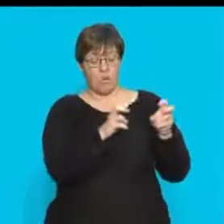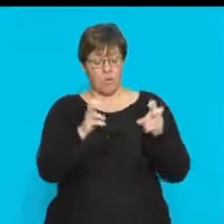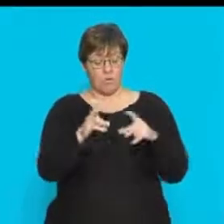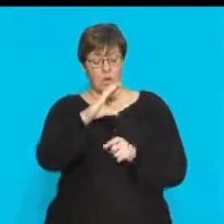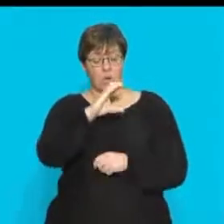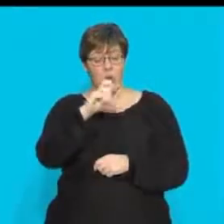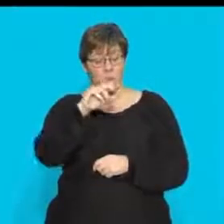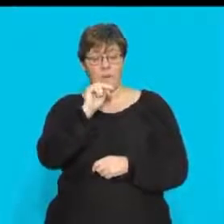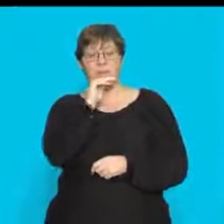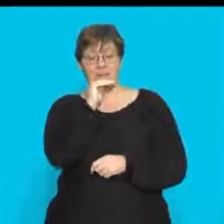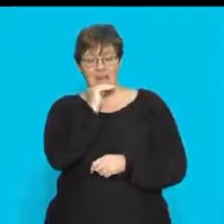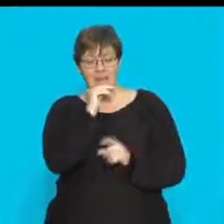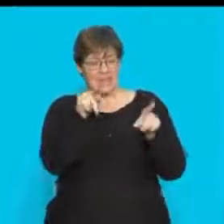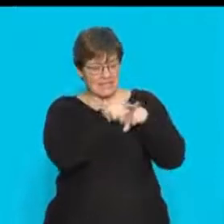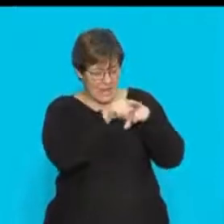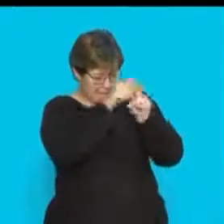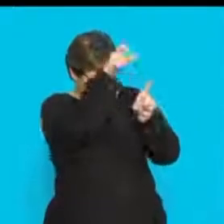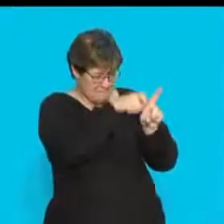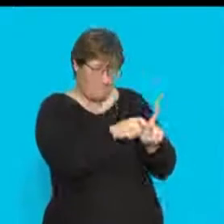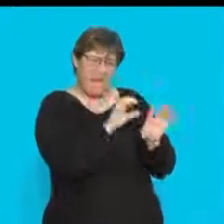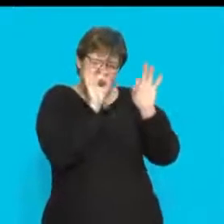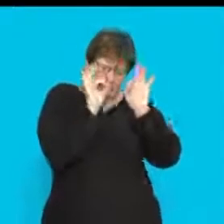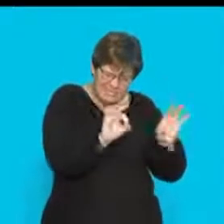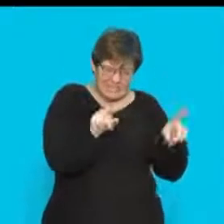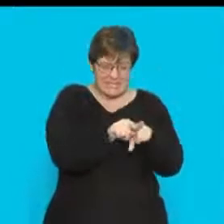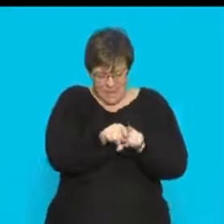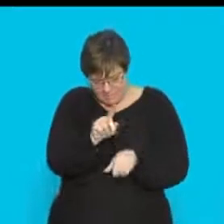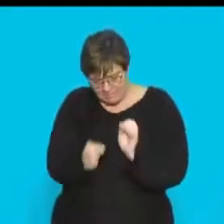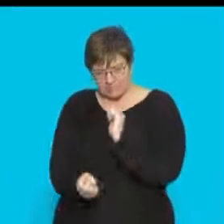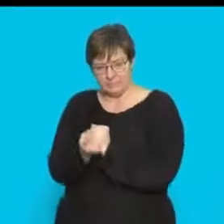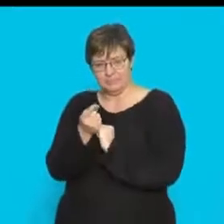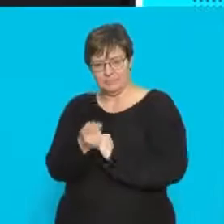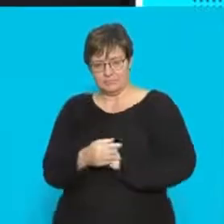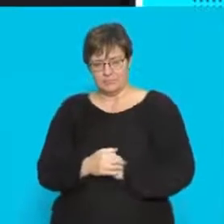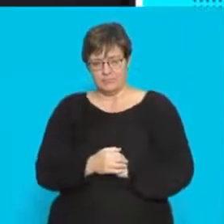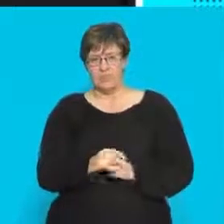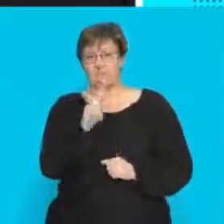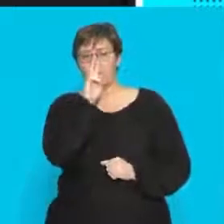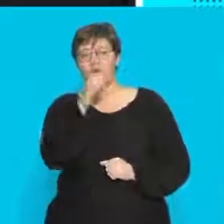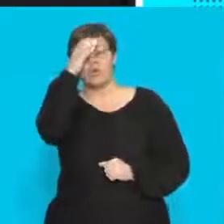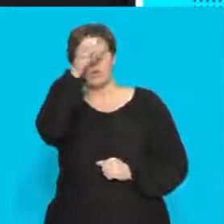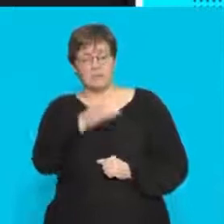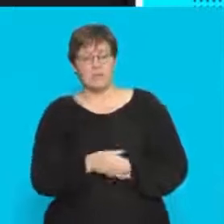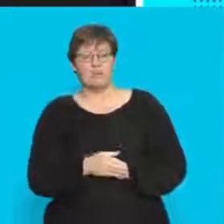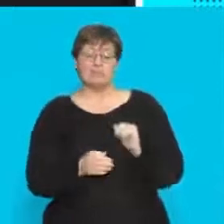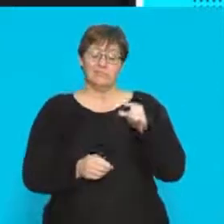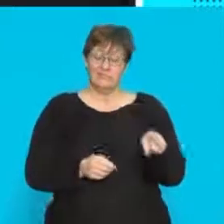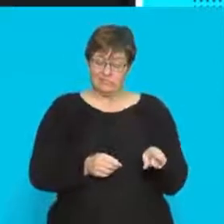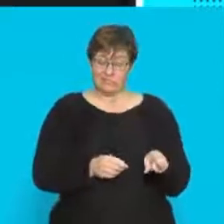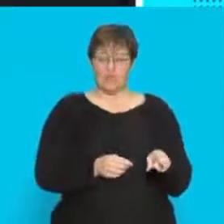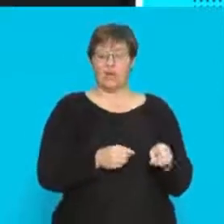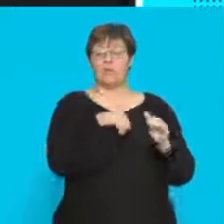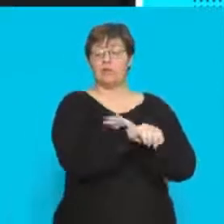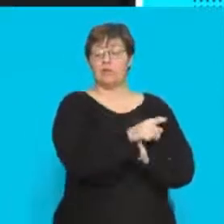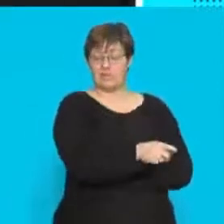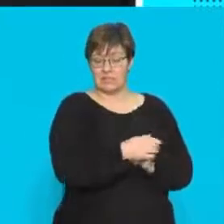right? Cloning is to make something identical. So when we're looking at the concept of